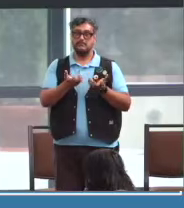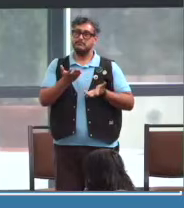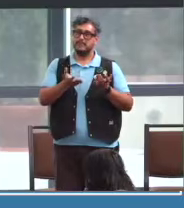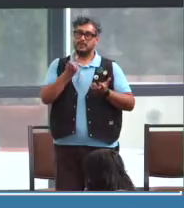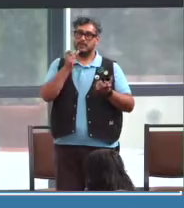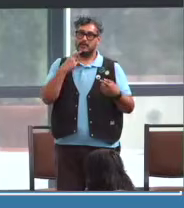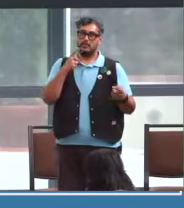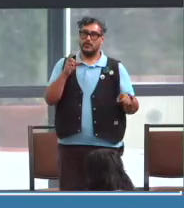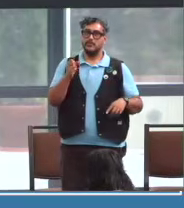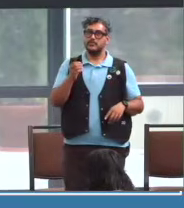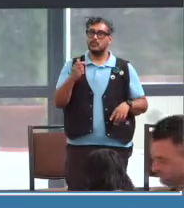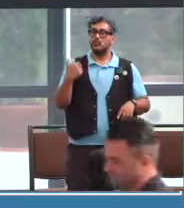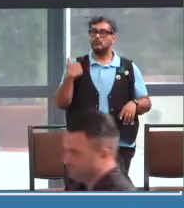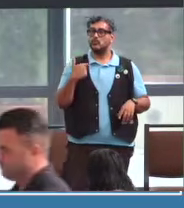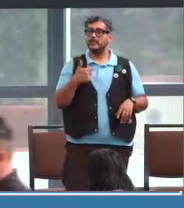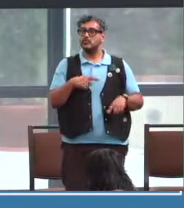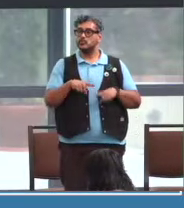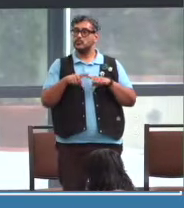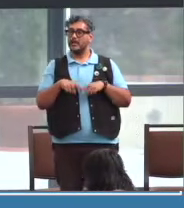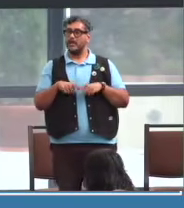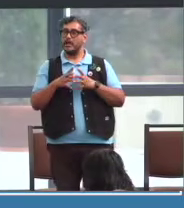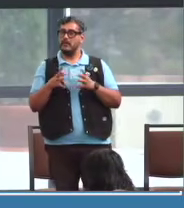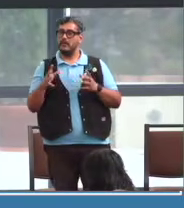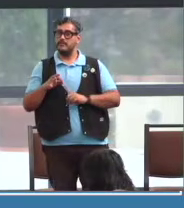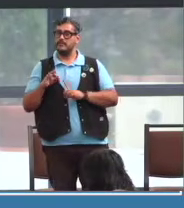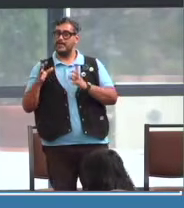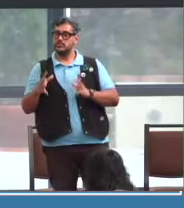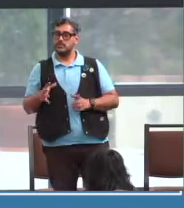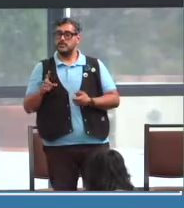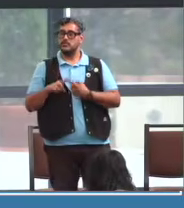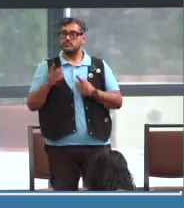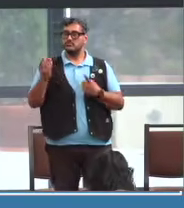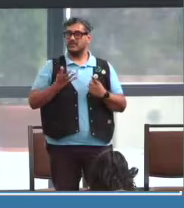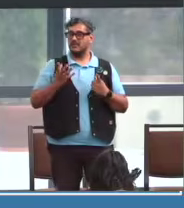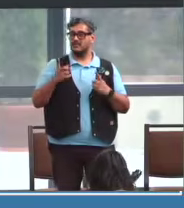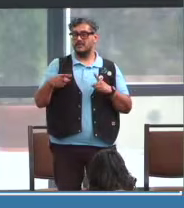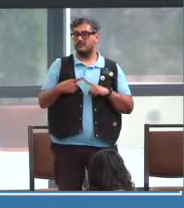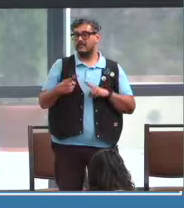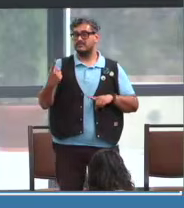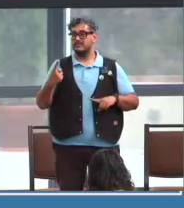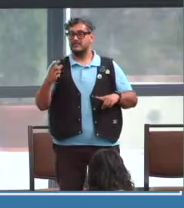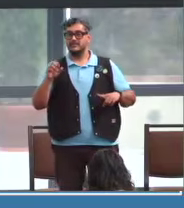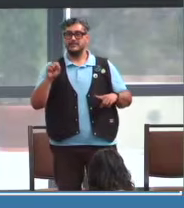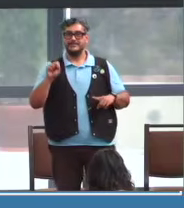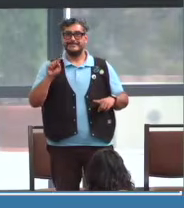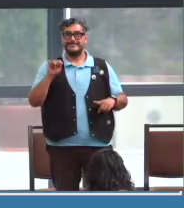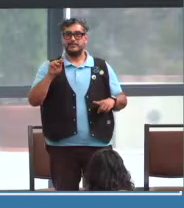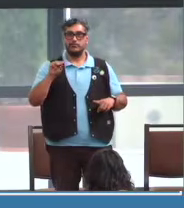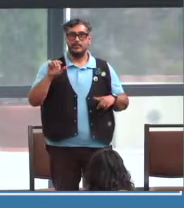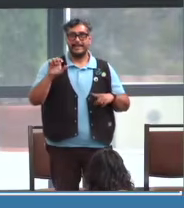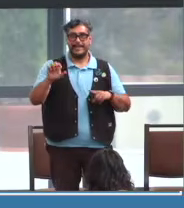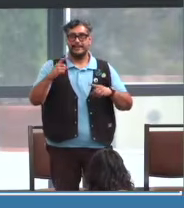not work. And so we do rely on our oral health specialists to tell us after maybe something like a stimulated salivary flow